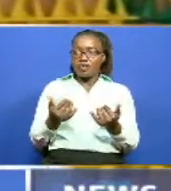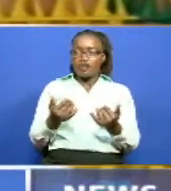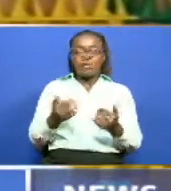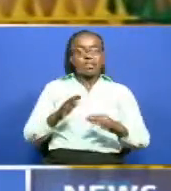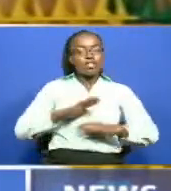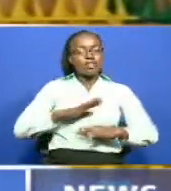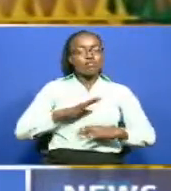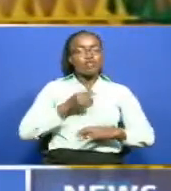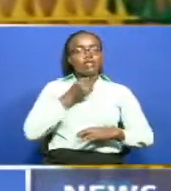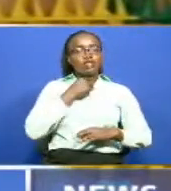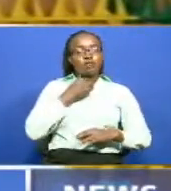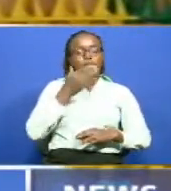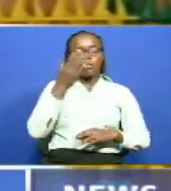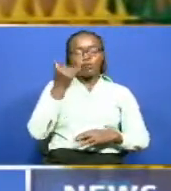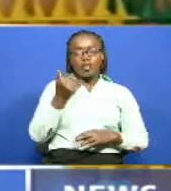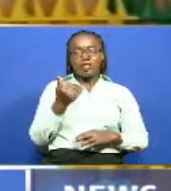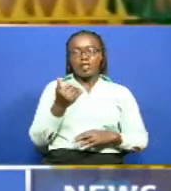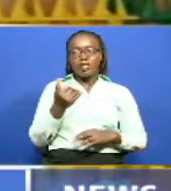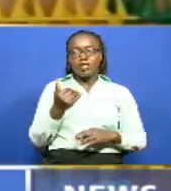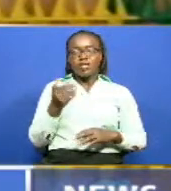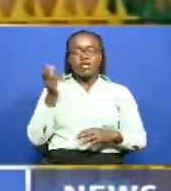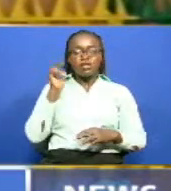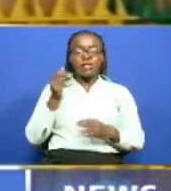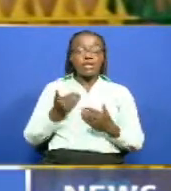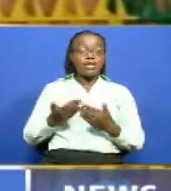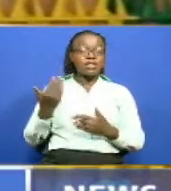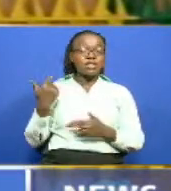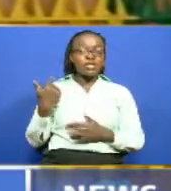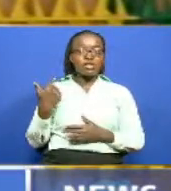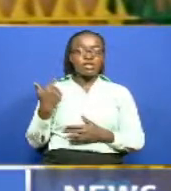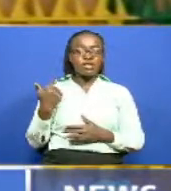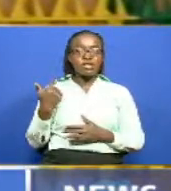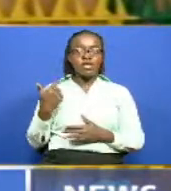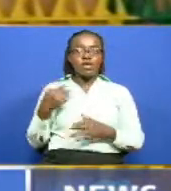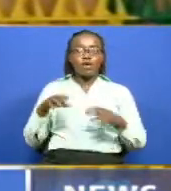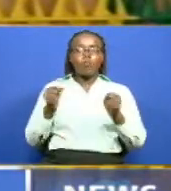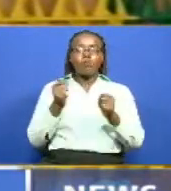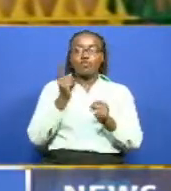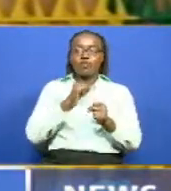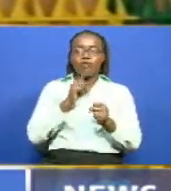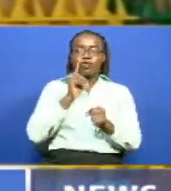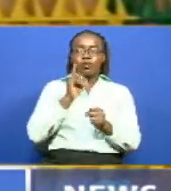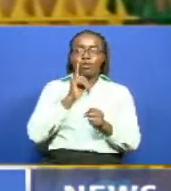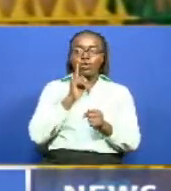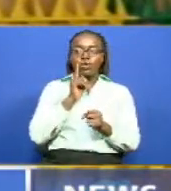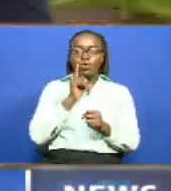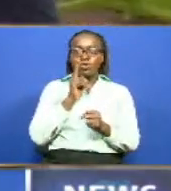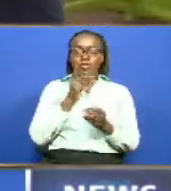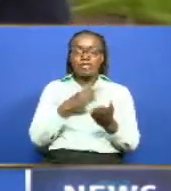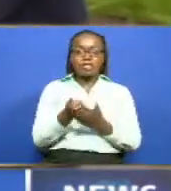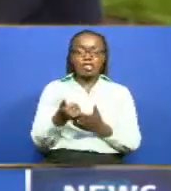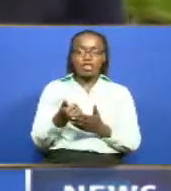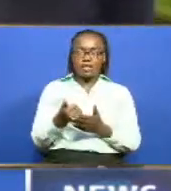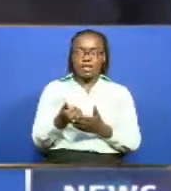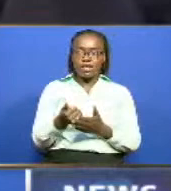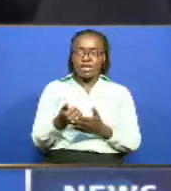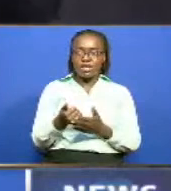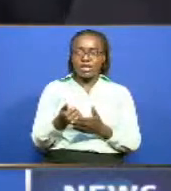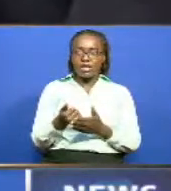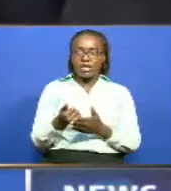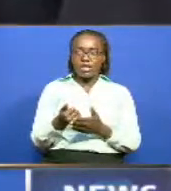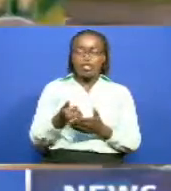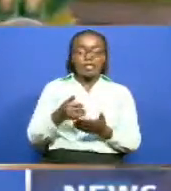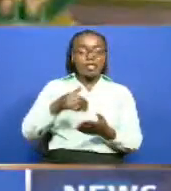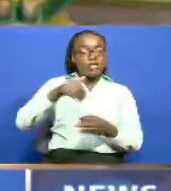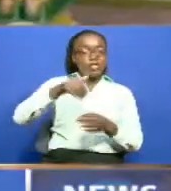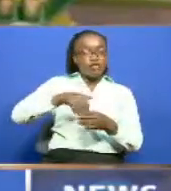because as I talk right now, the eggs behind me have already been booked for tomorrow's sale. The Kirinyaga Investment